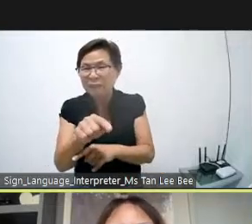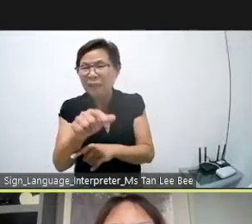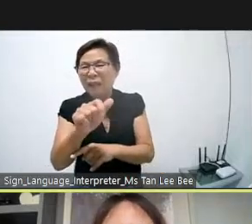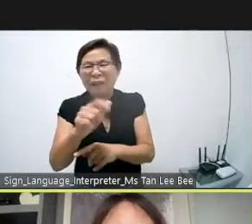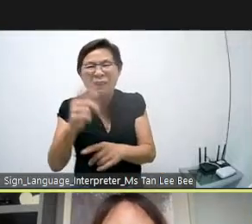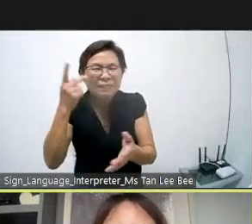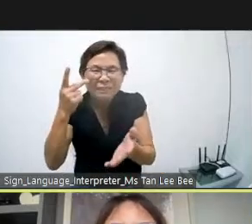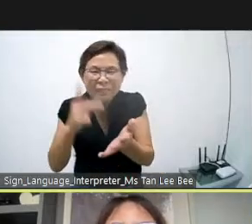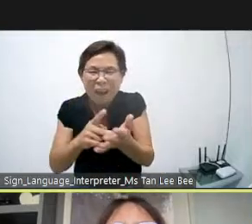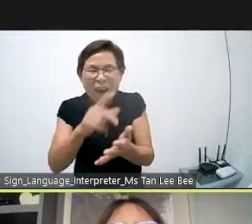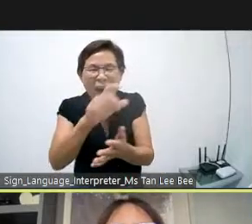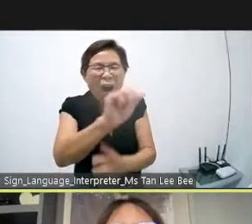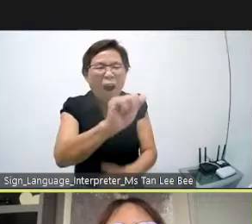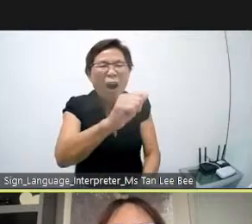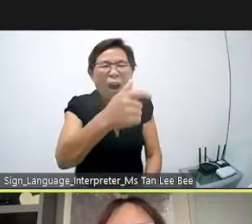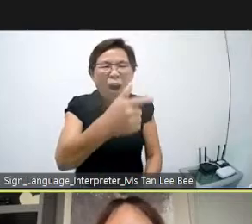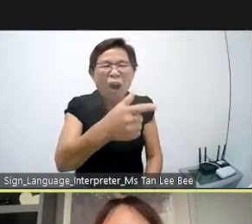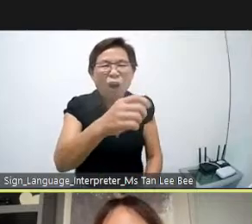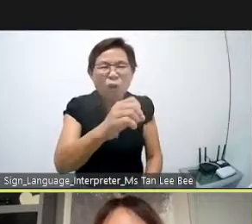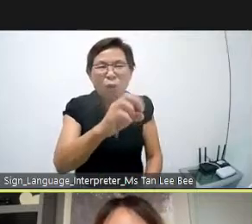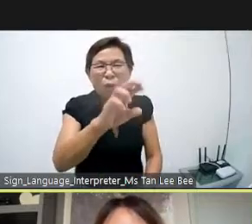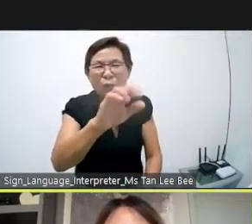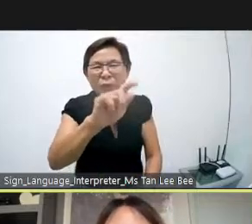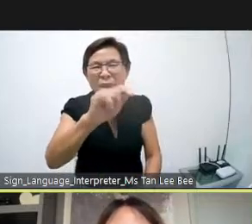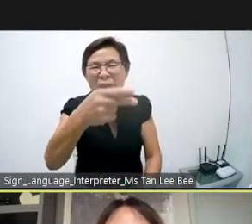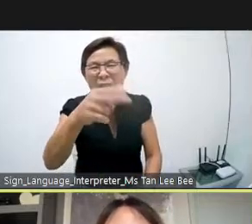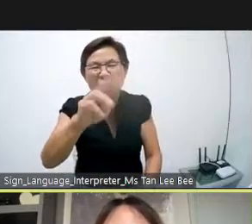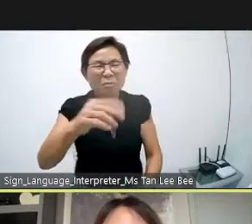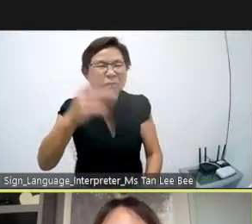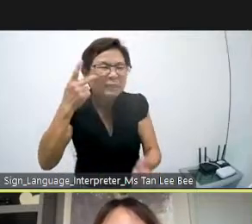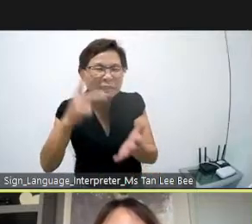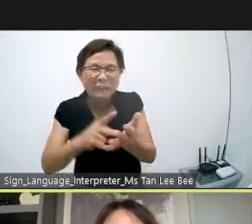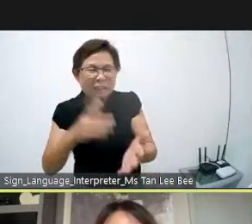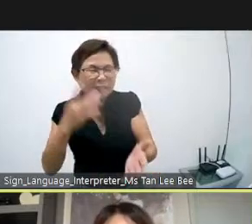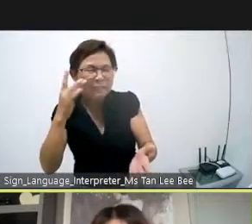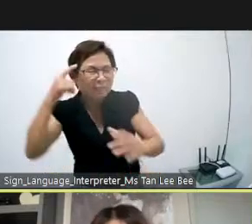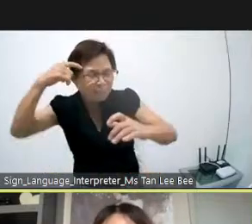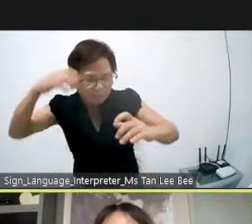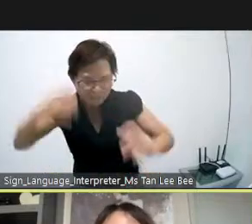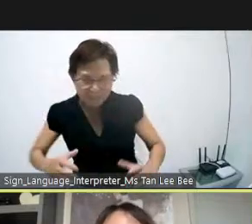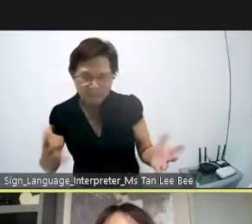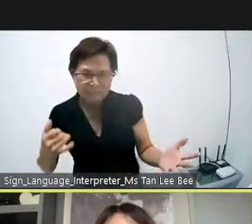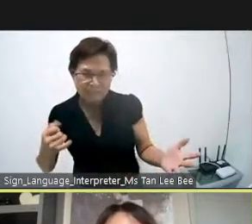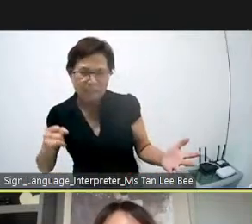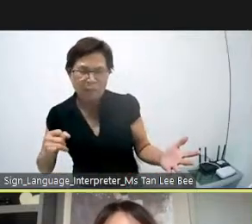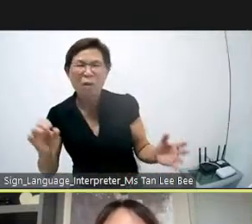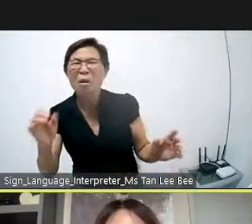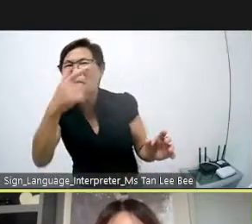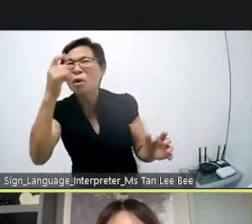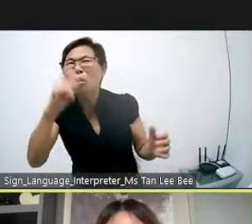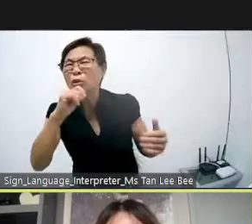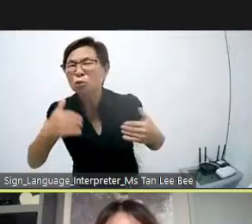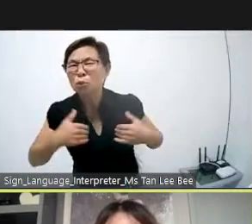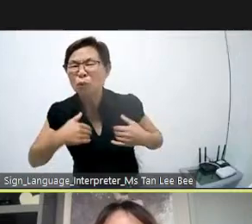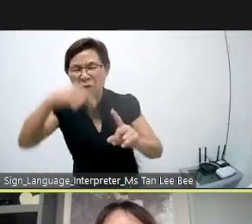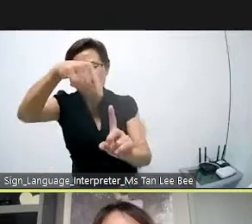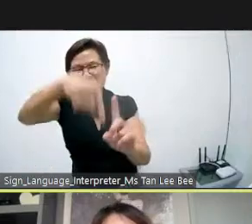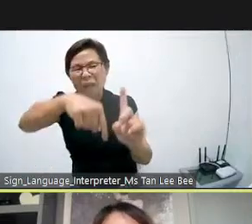recognize and be able to make the decision without the data for training